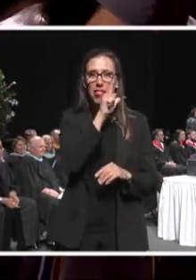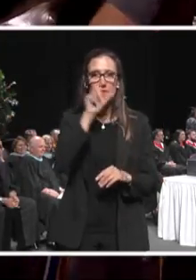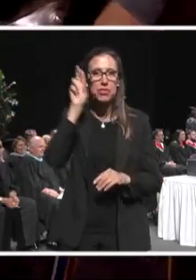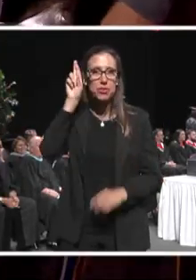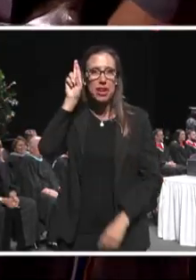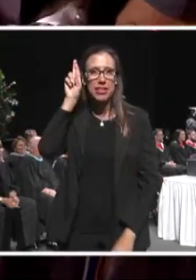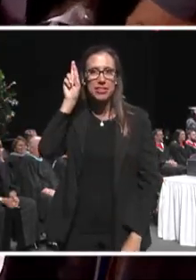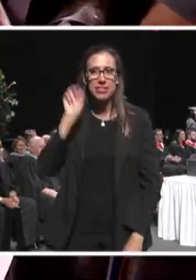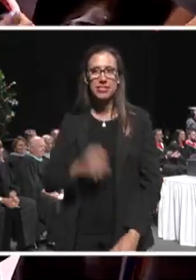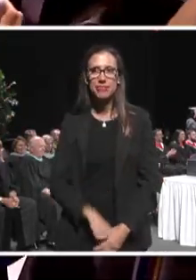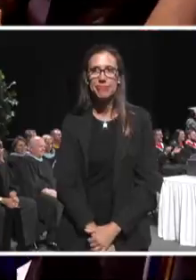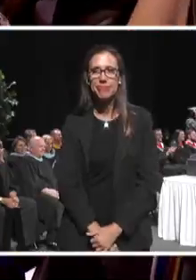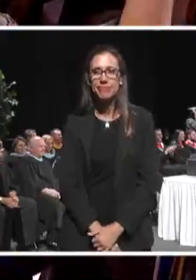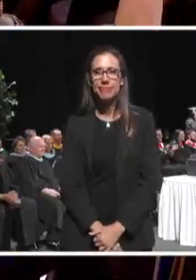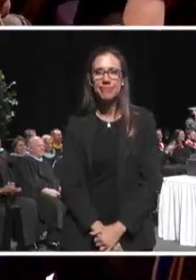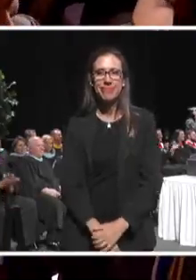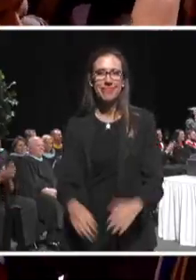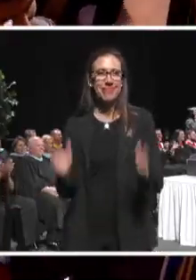right.